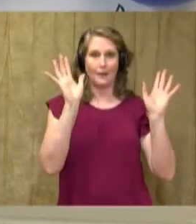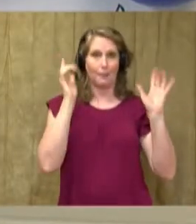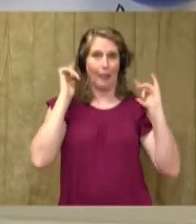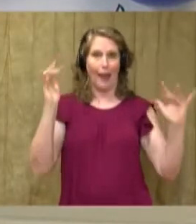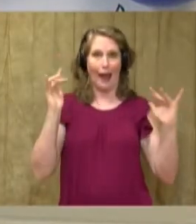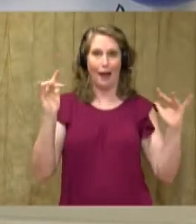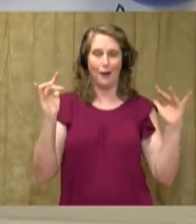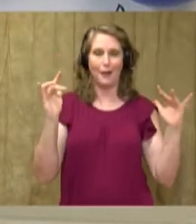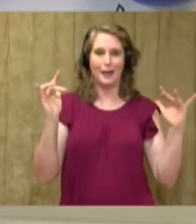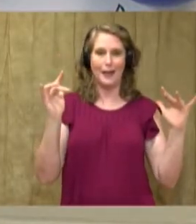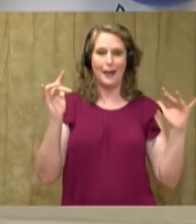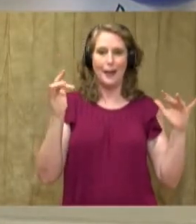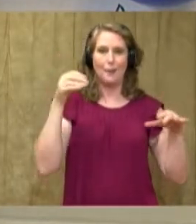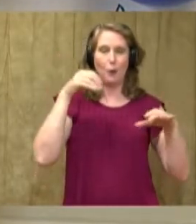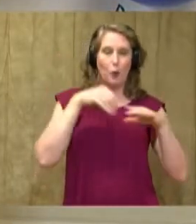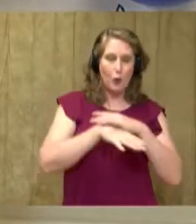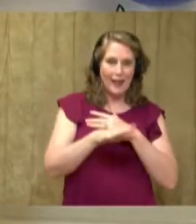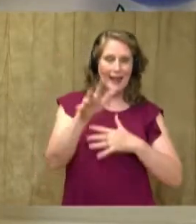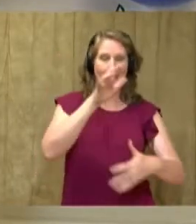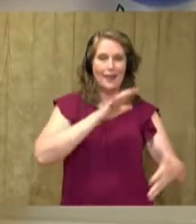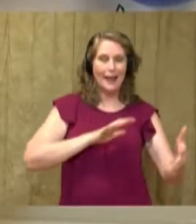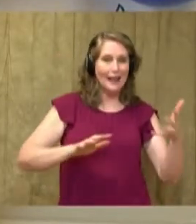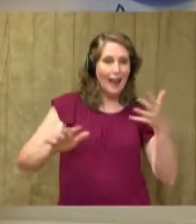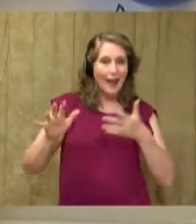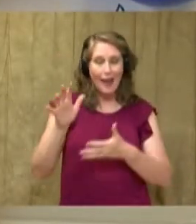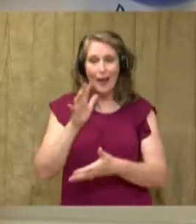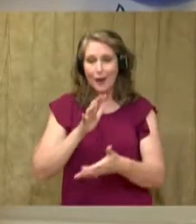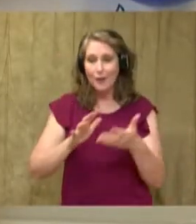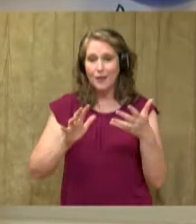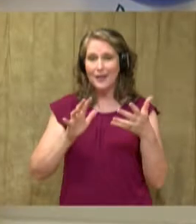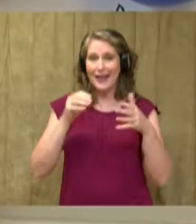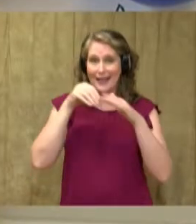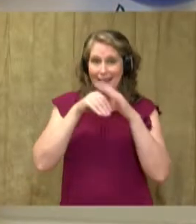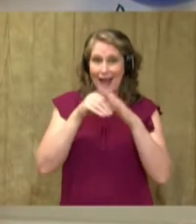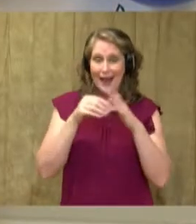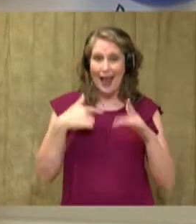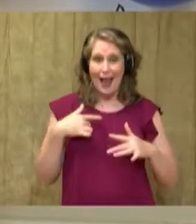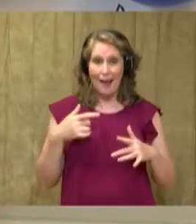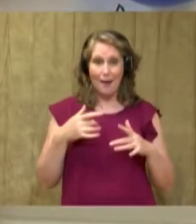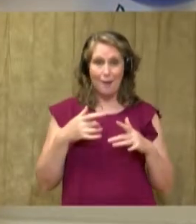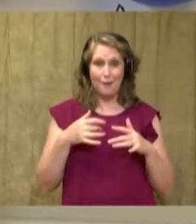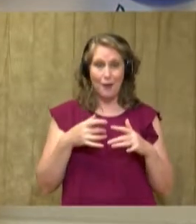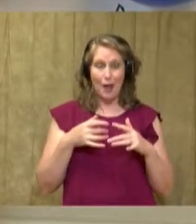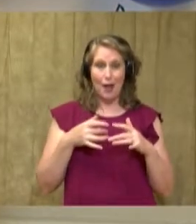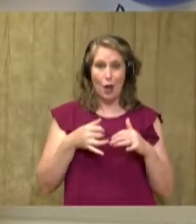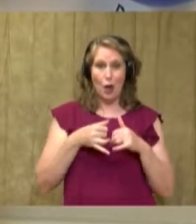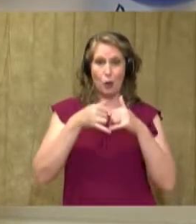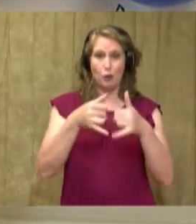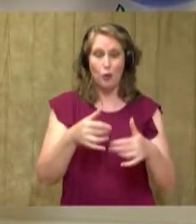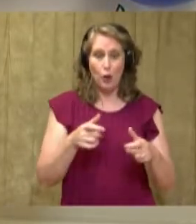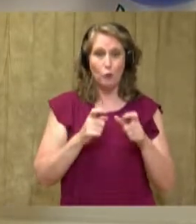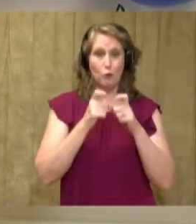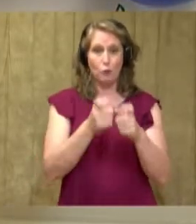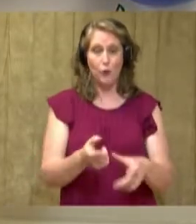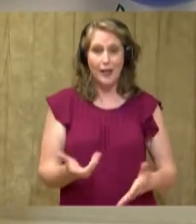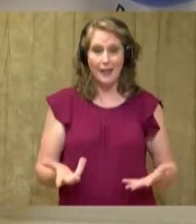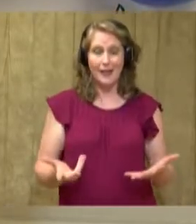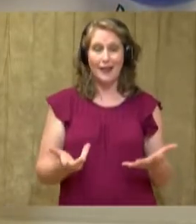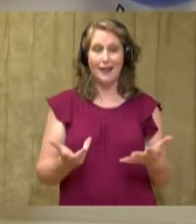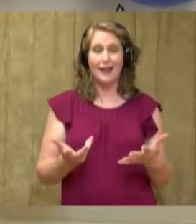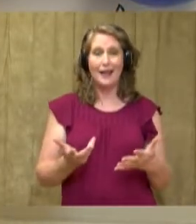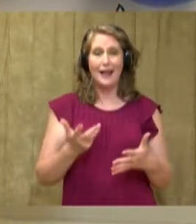are inside of my rain clouds, I have a treat. Okay, inside of the rain clouds, there are